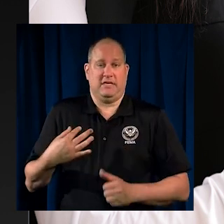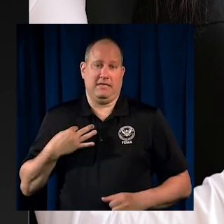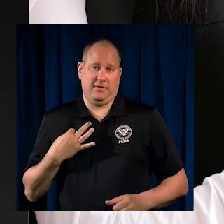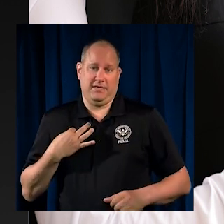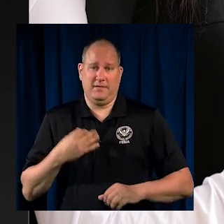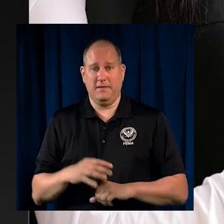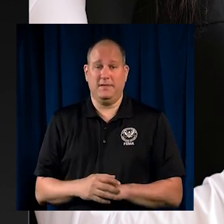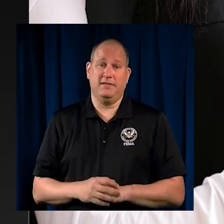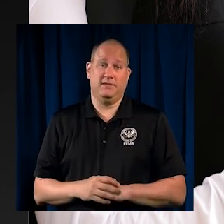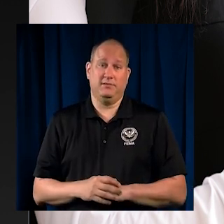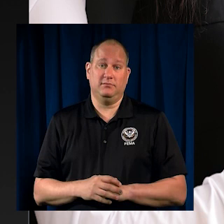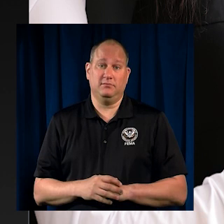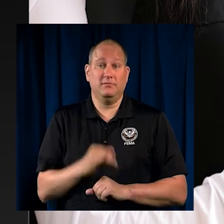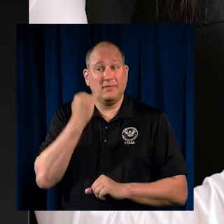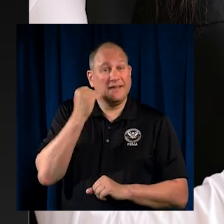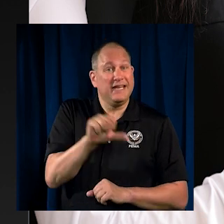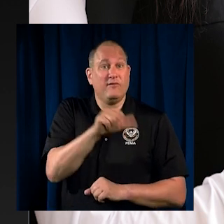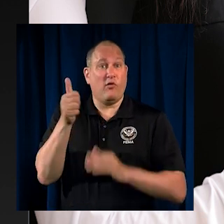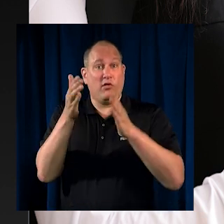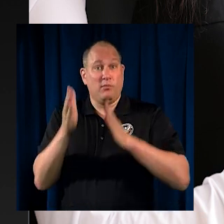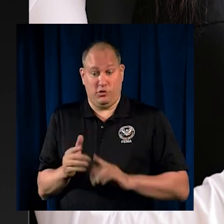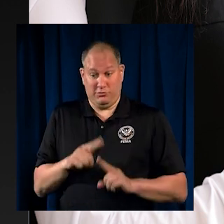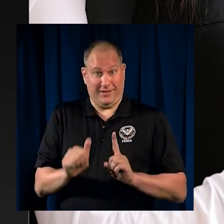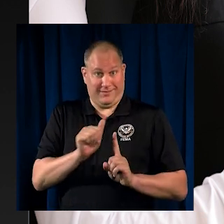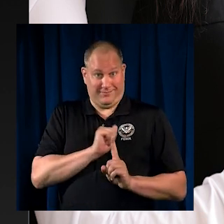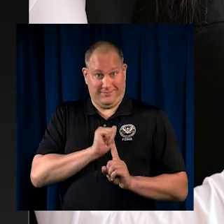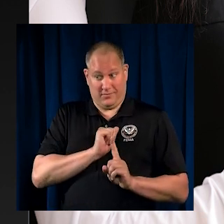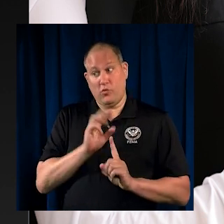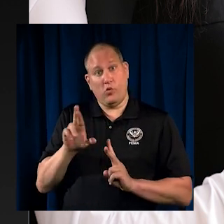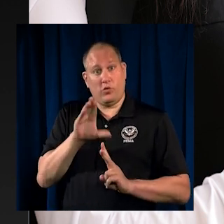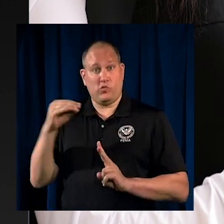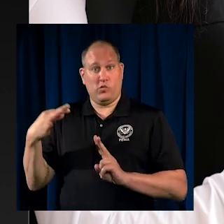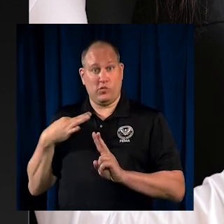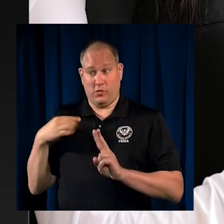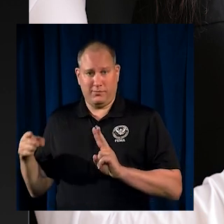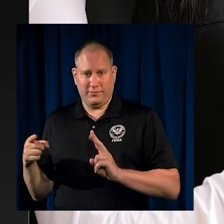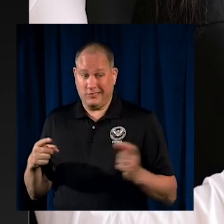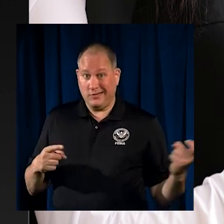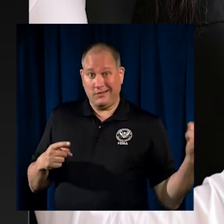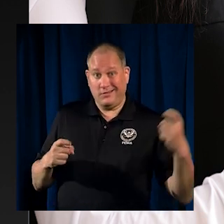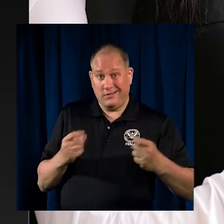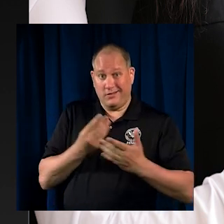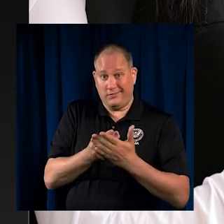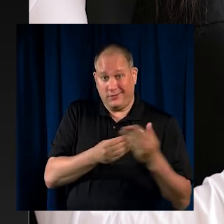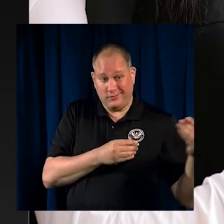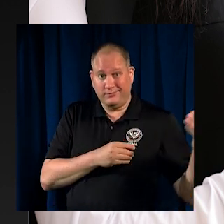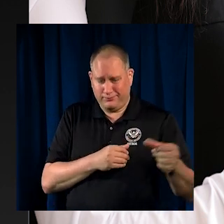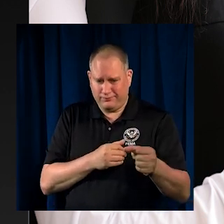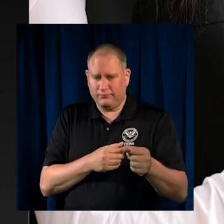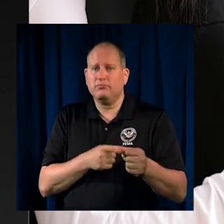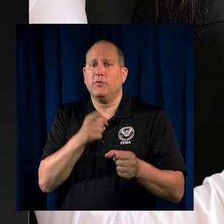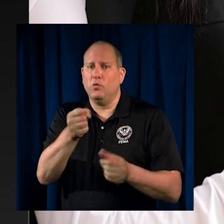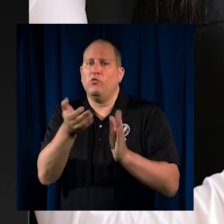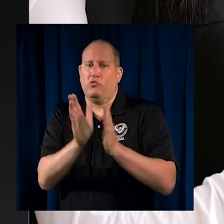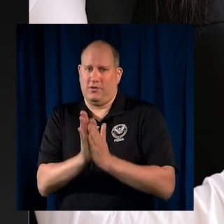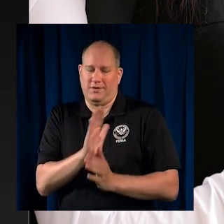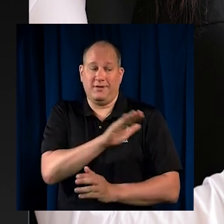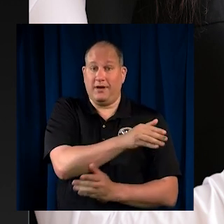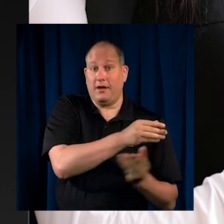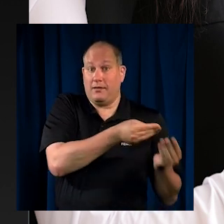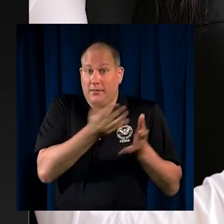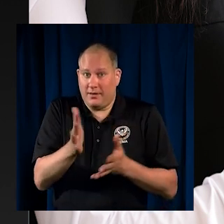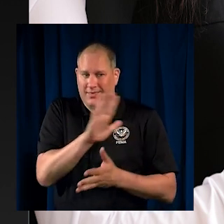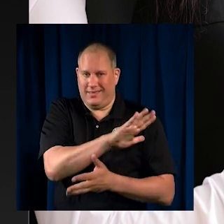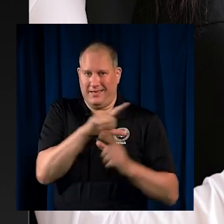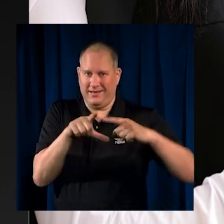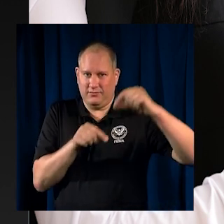application. If someone other than the applicant or co-applicant contributed to the funeral expenses, you may provide